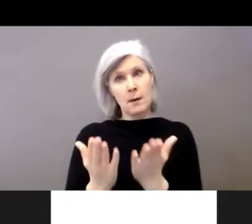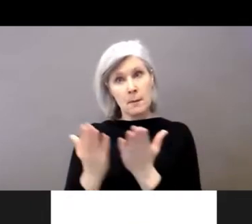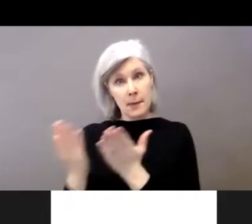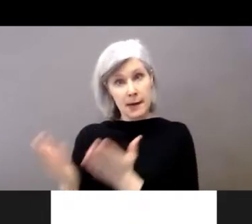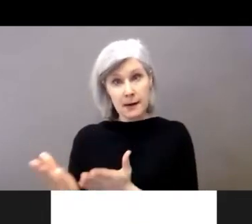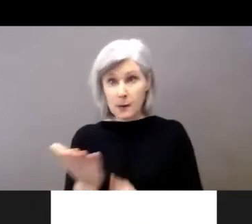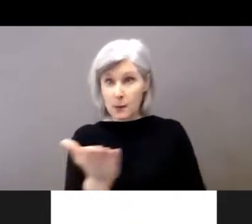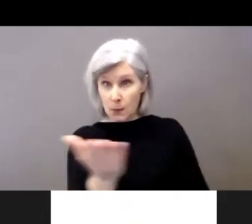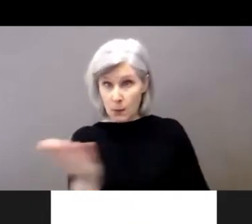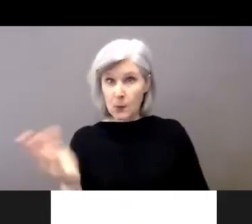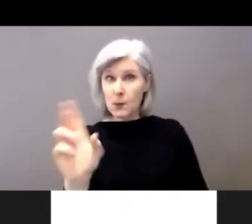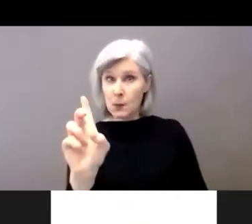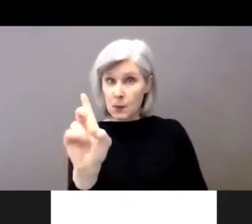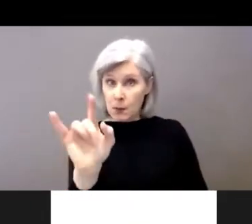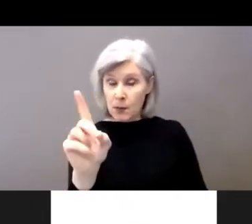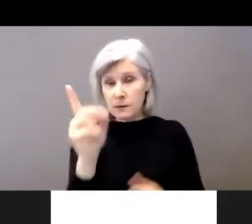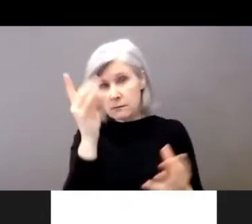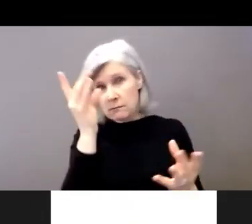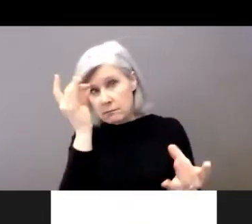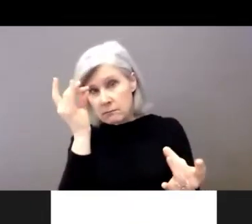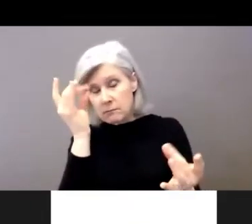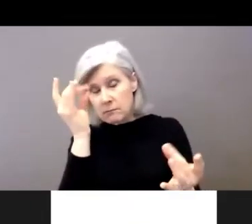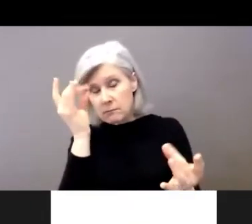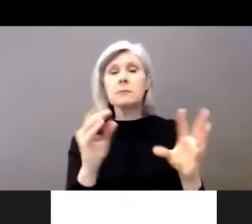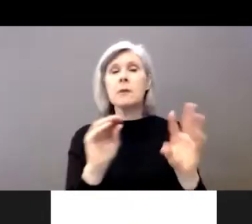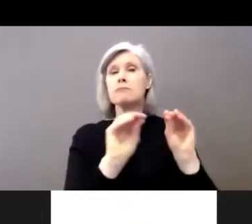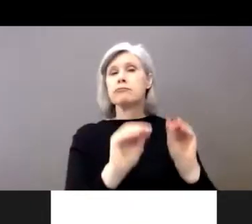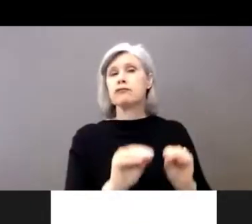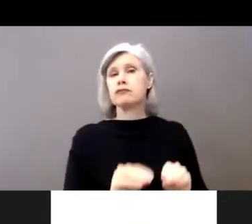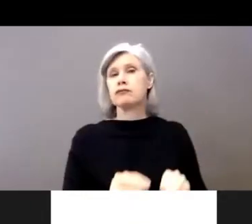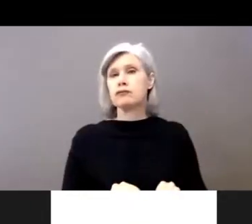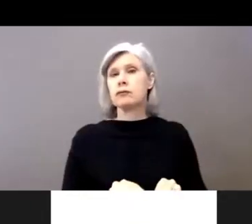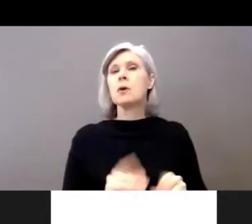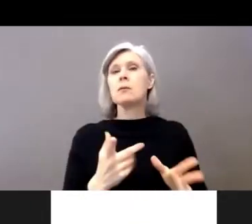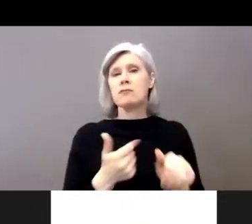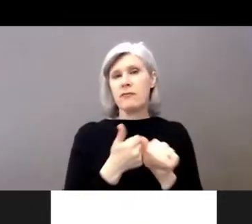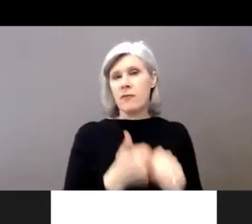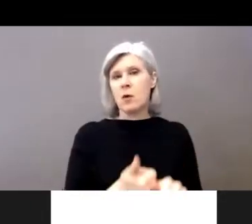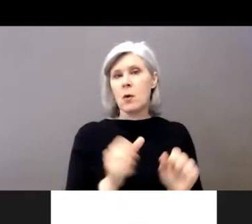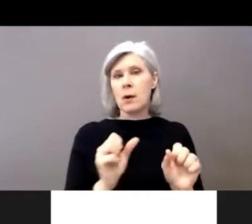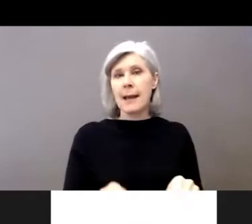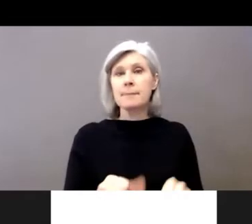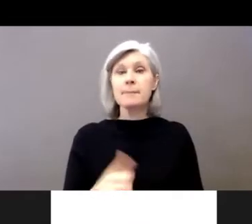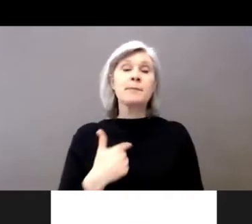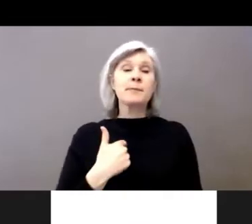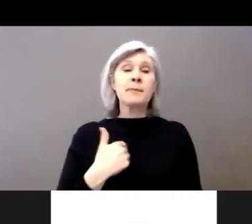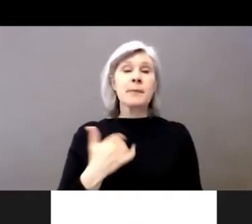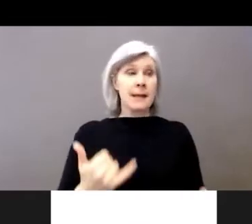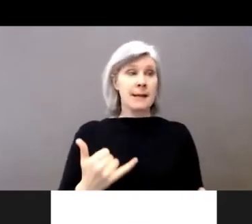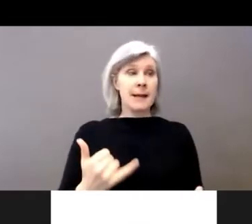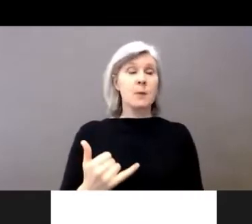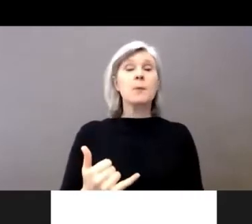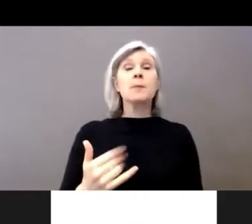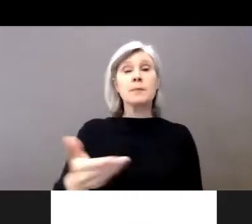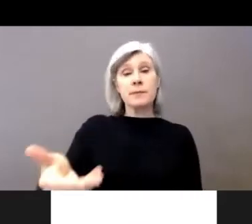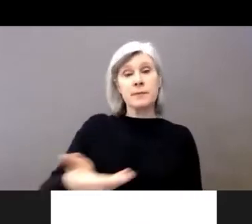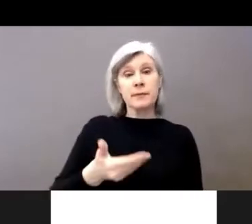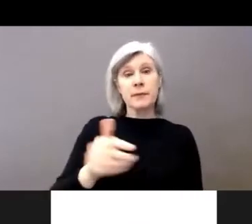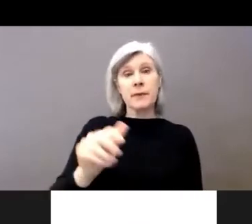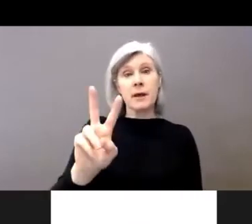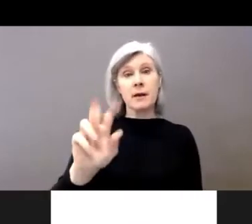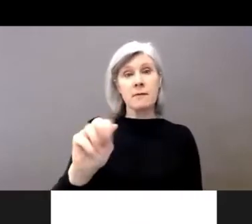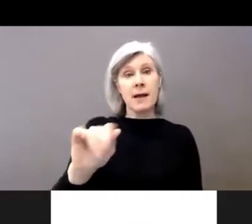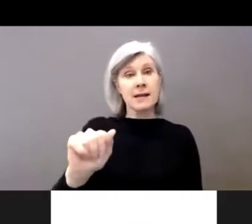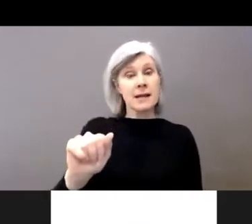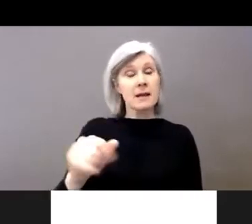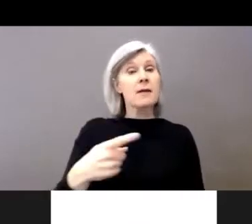so thoughtfully in the report. I'll just take a minute and quickly introduce Bania more formally. So Bania is originally from